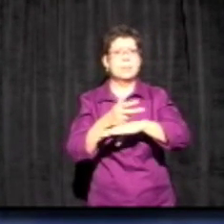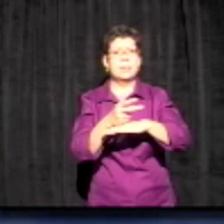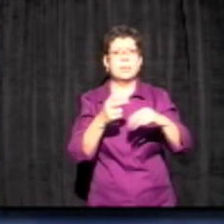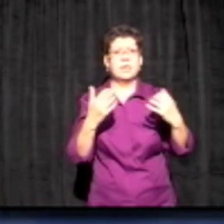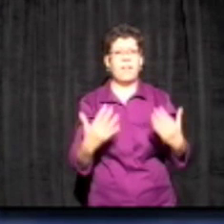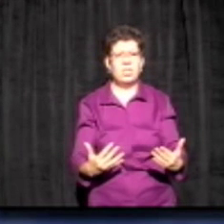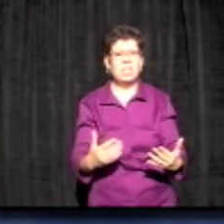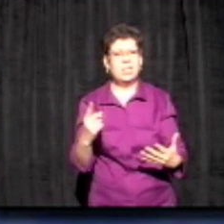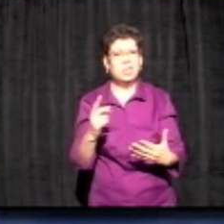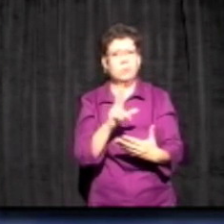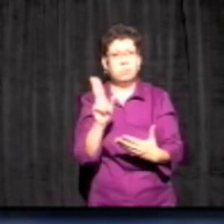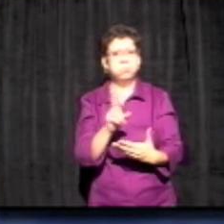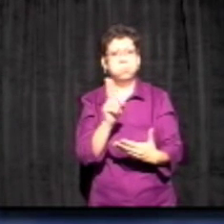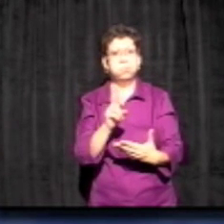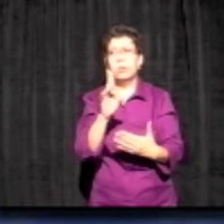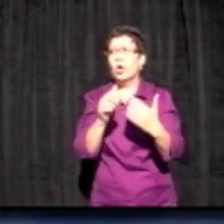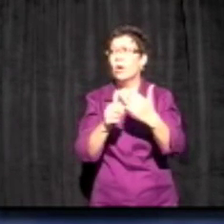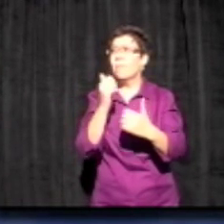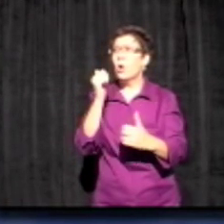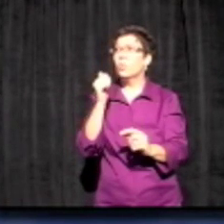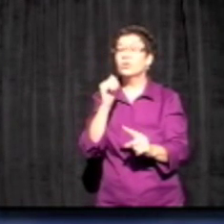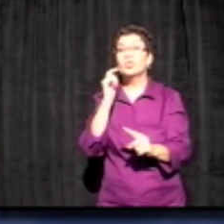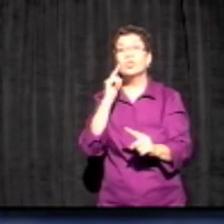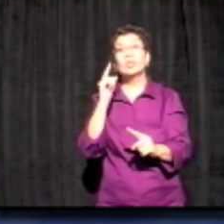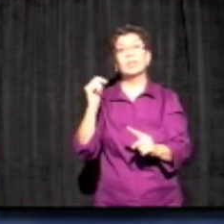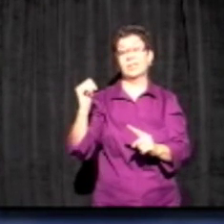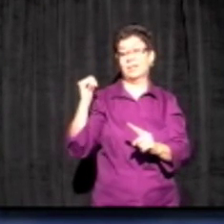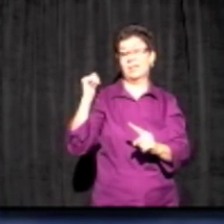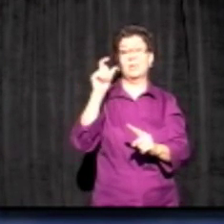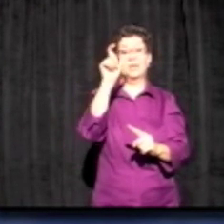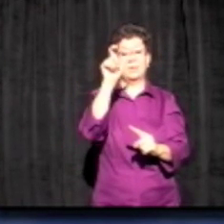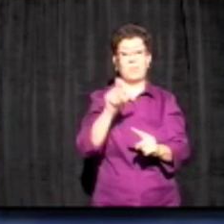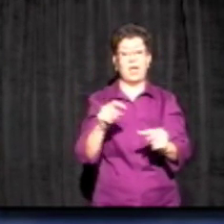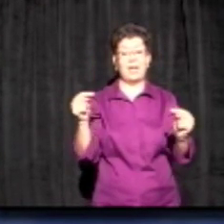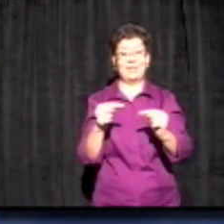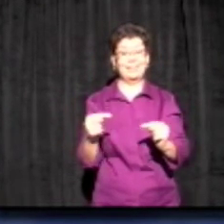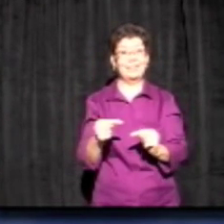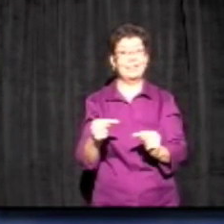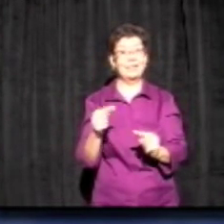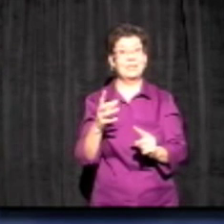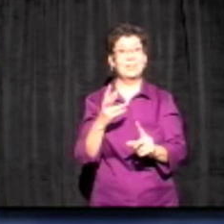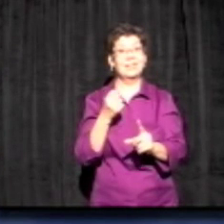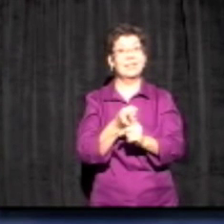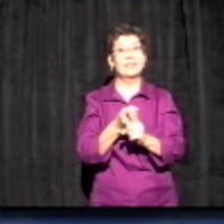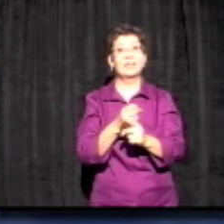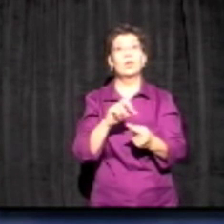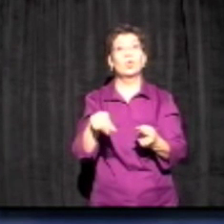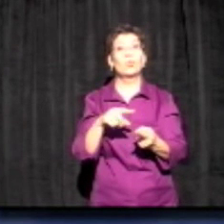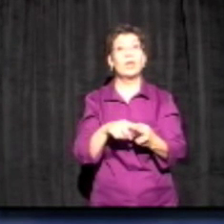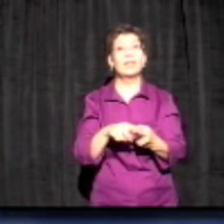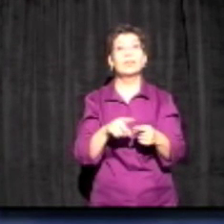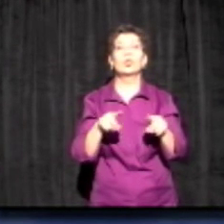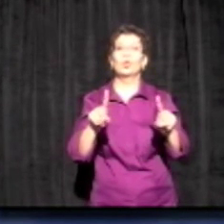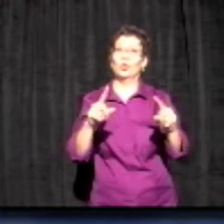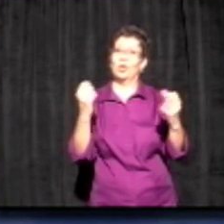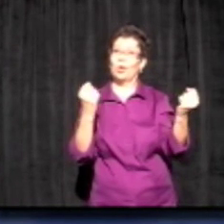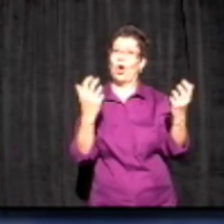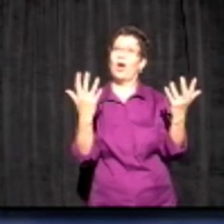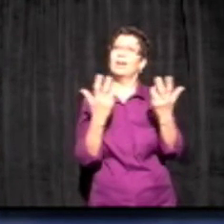Just imagine, most spinal cord injuries occur to people during vehicular car